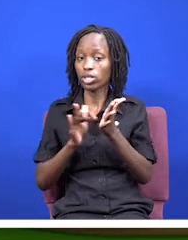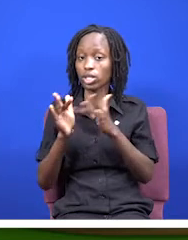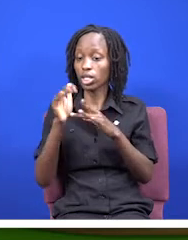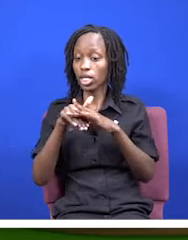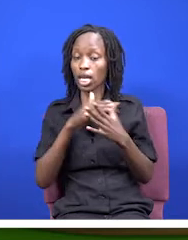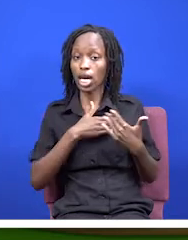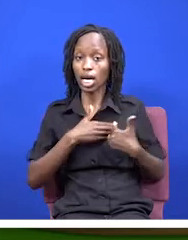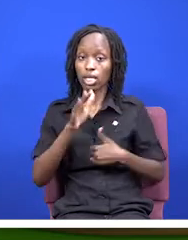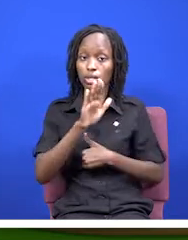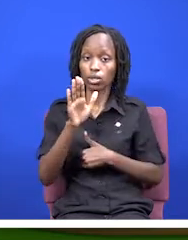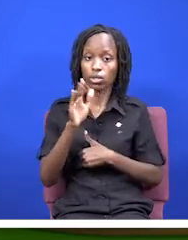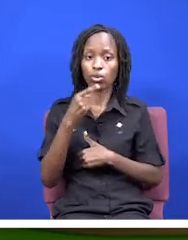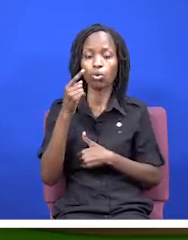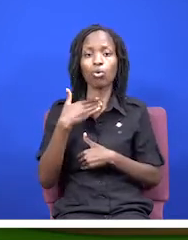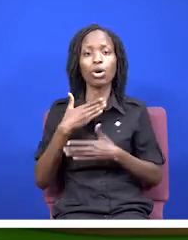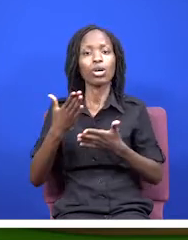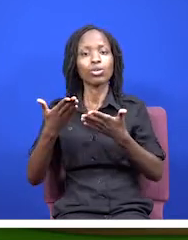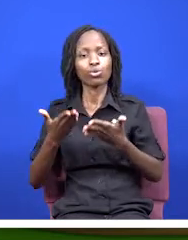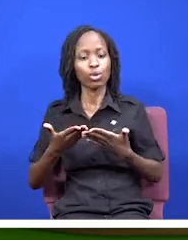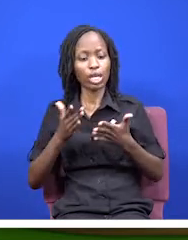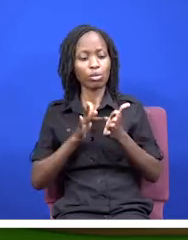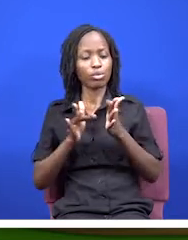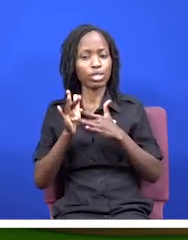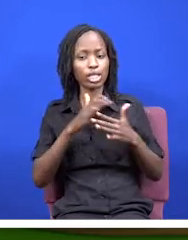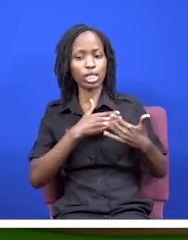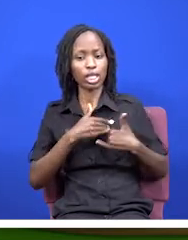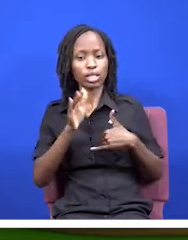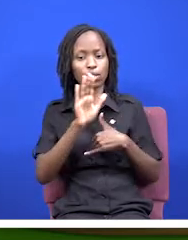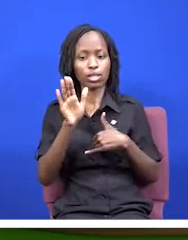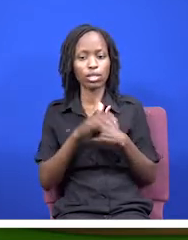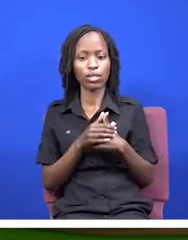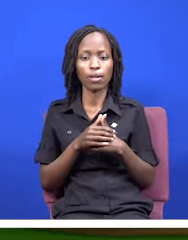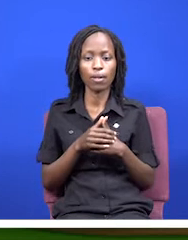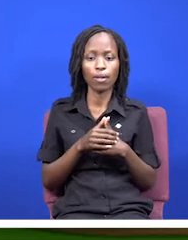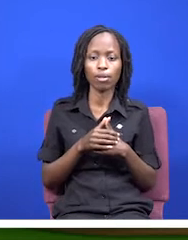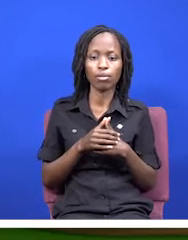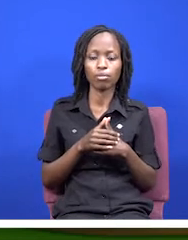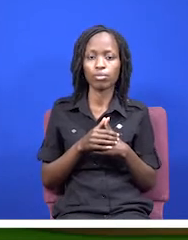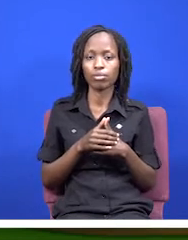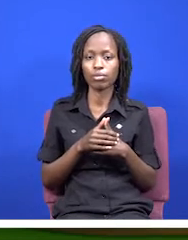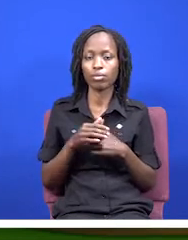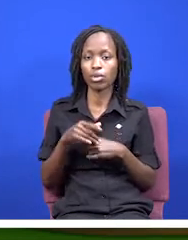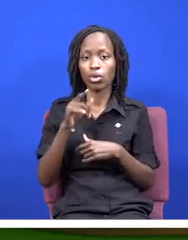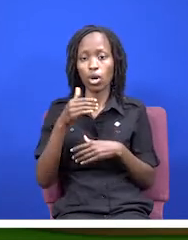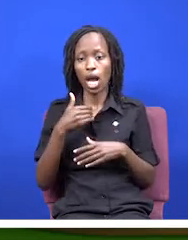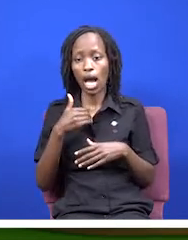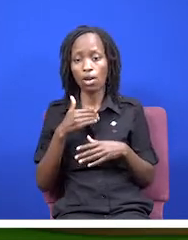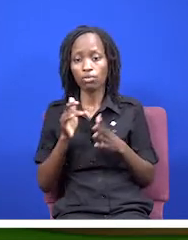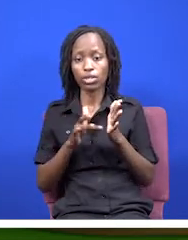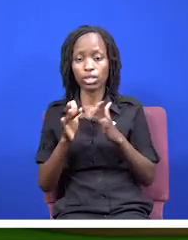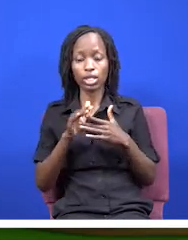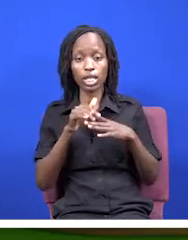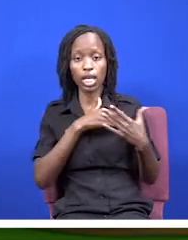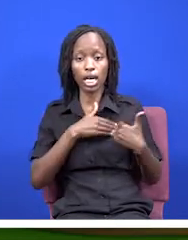invite Jesus in our hearts. Who would like to invite Jesus in their heart? Shadi and Shali? Yes. Do you have